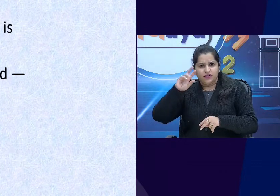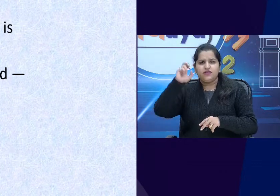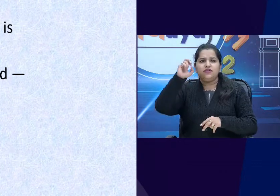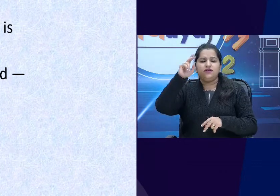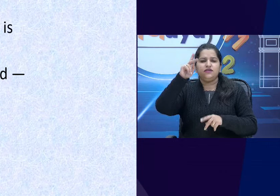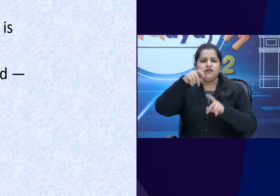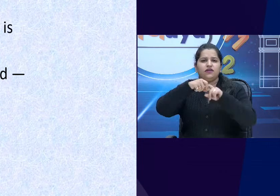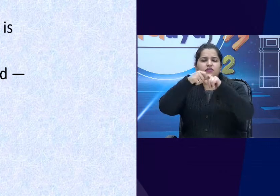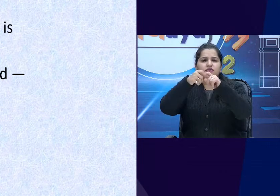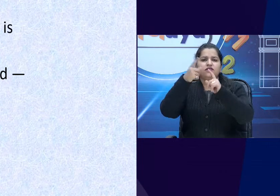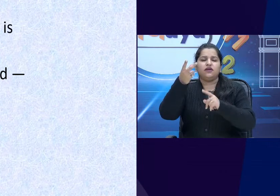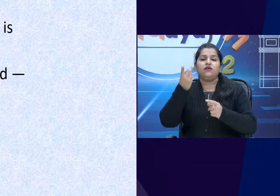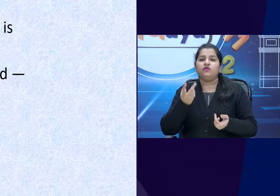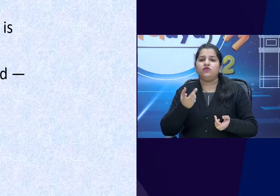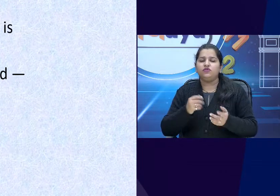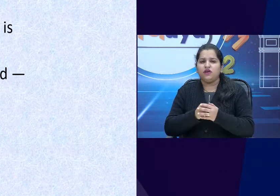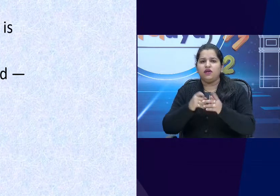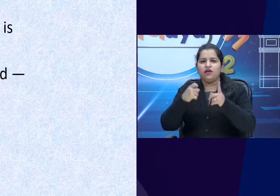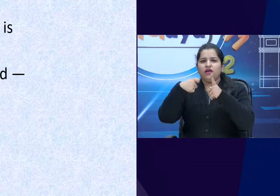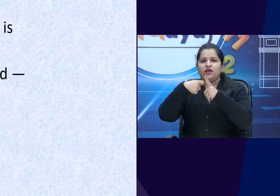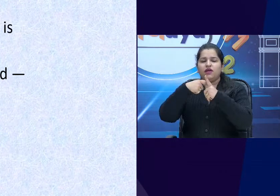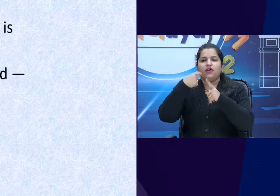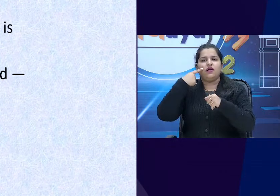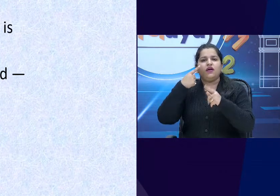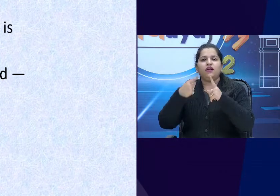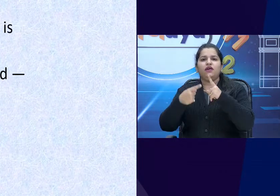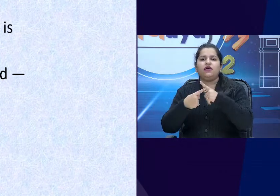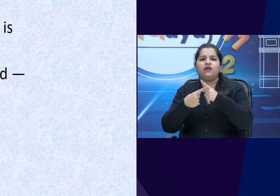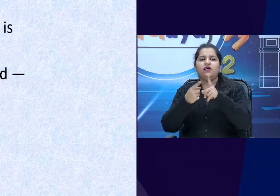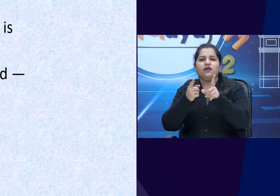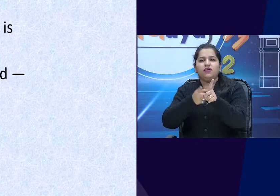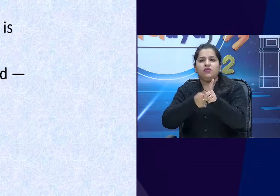the essay entitled Quack, Quack, Quack,